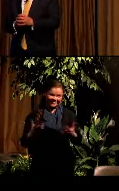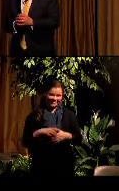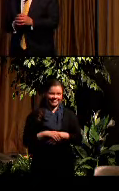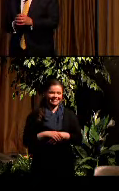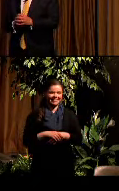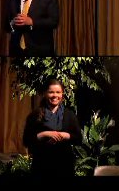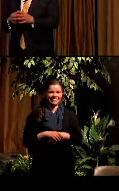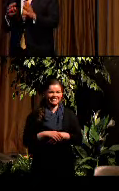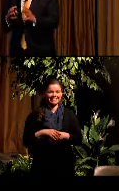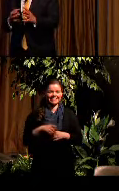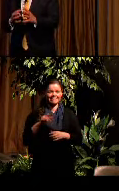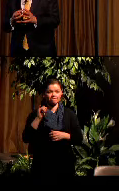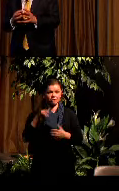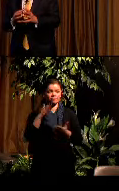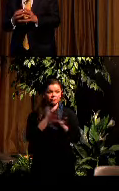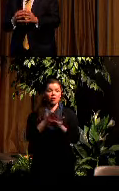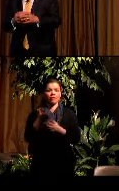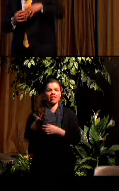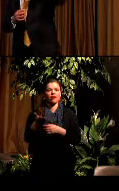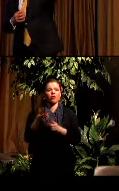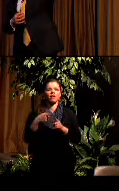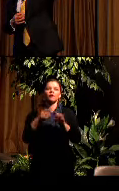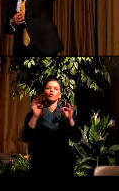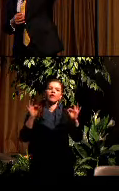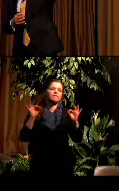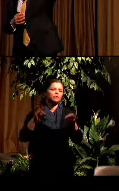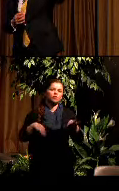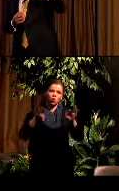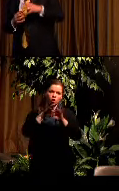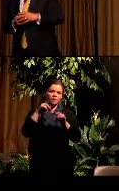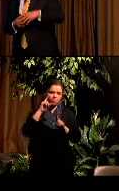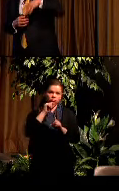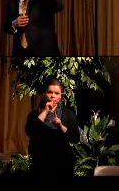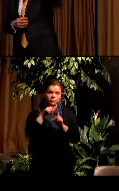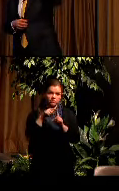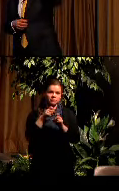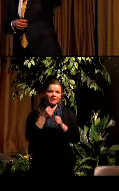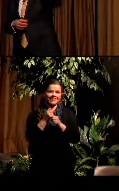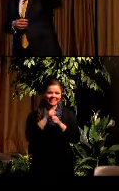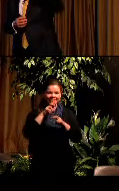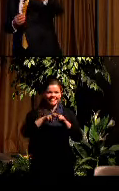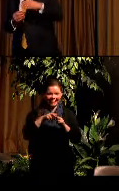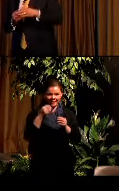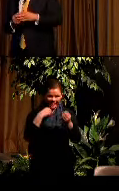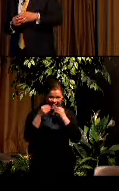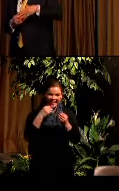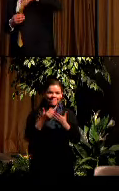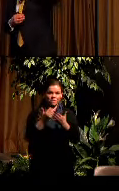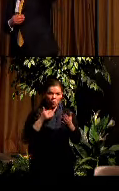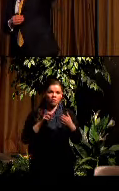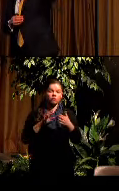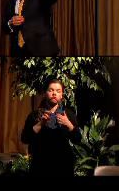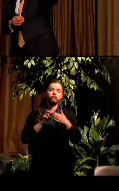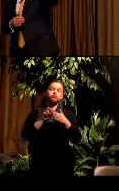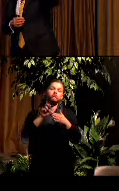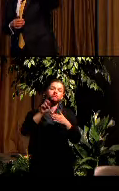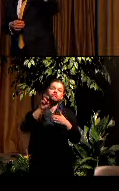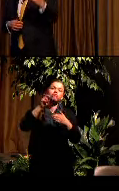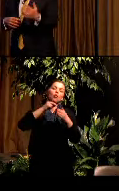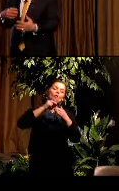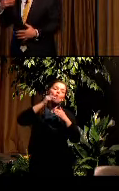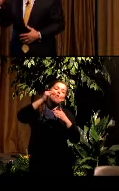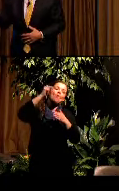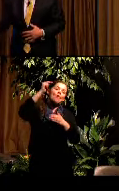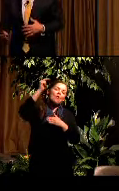occurs. And these birds have to stop there on their way up to the Arctic to breed. It's one of the last stopovers that they have. But they've got this long flight that they have to